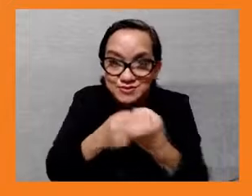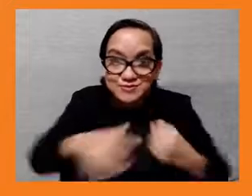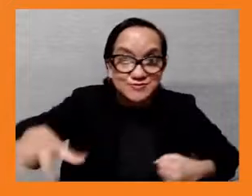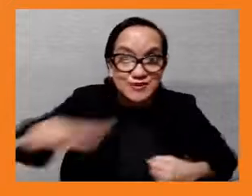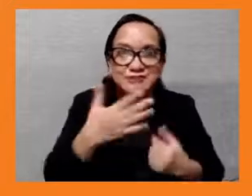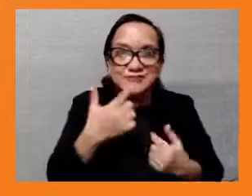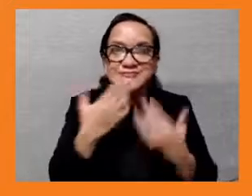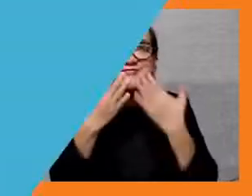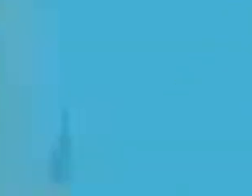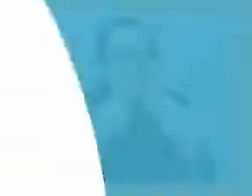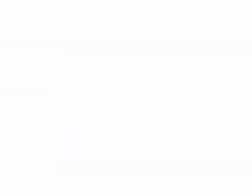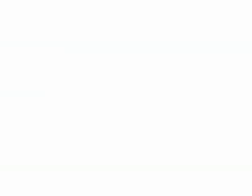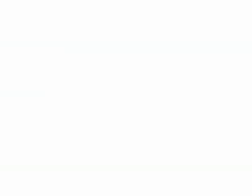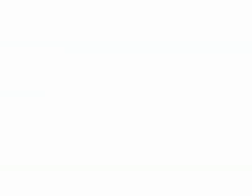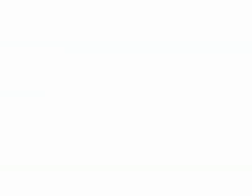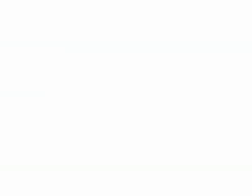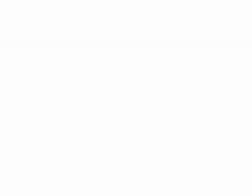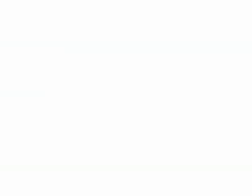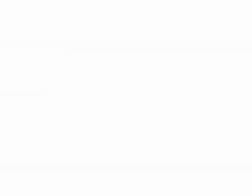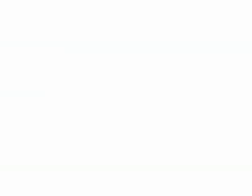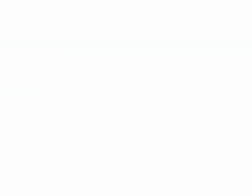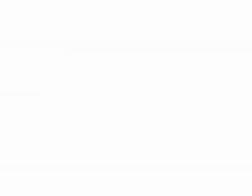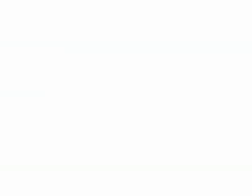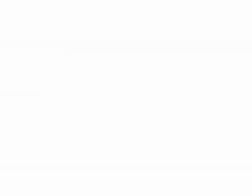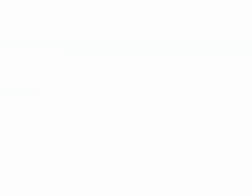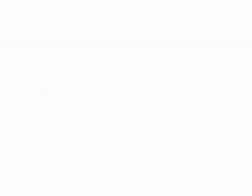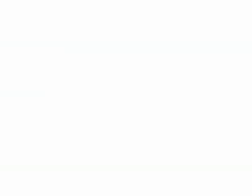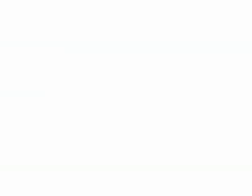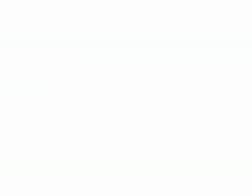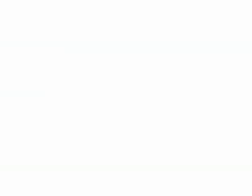sexual exploitation, abuse and harassment risks where you would need to take a survivor-centered approach, also grievance redress